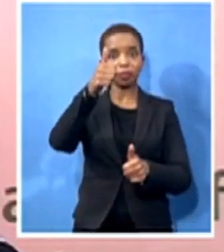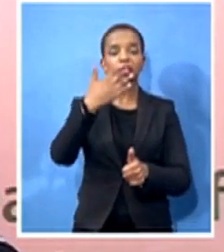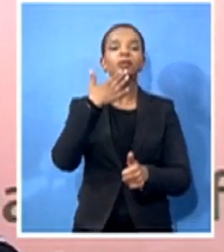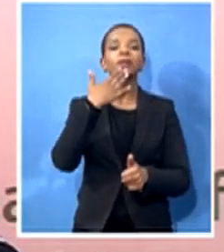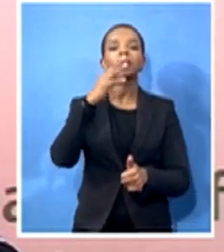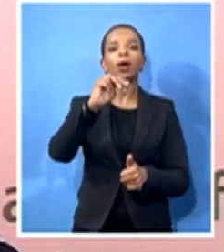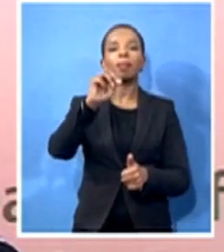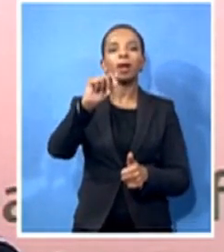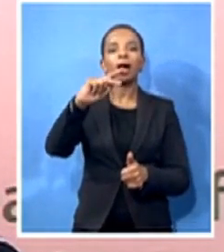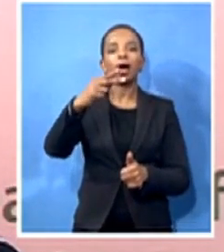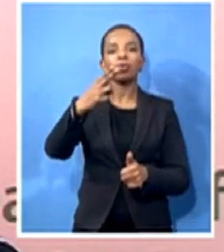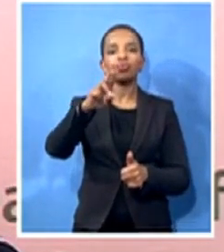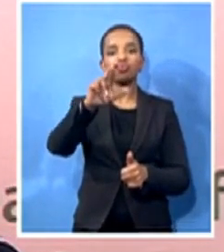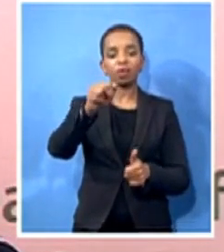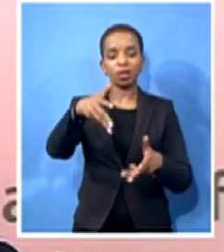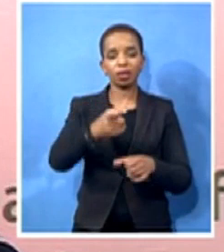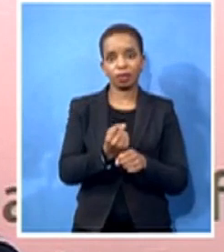Deputy Minister for Health,